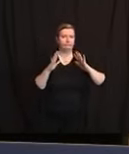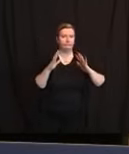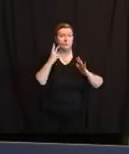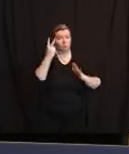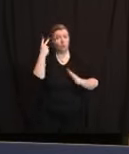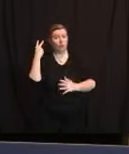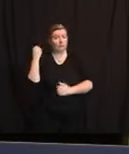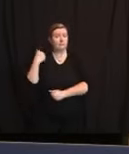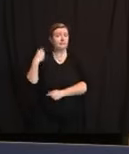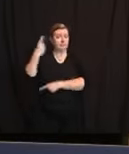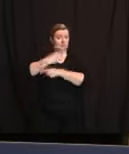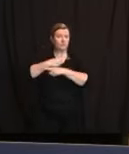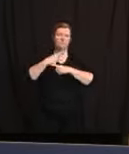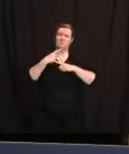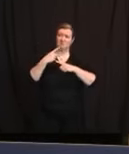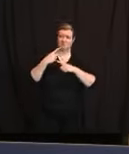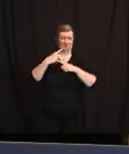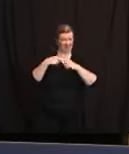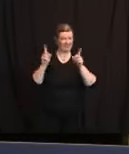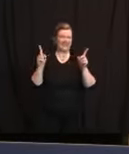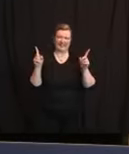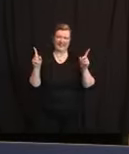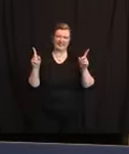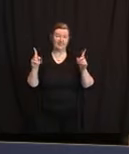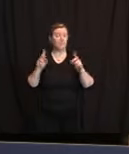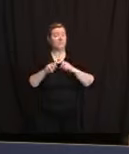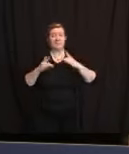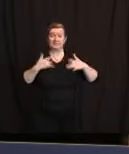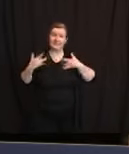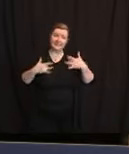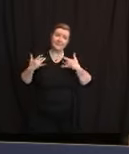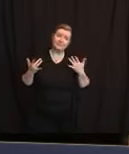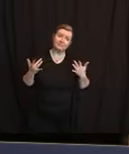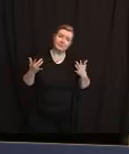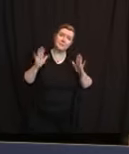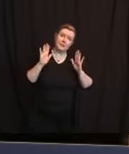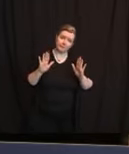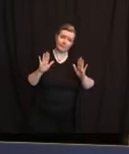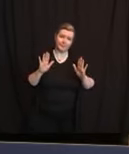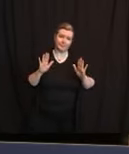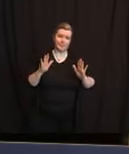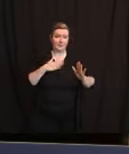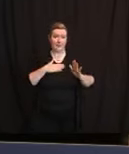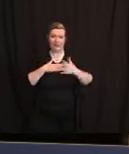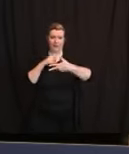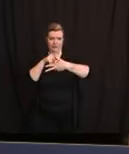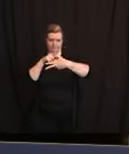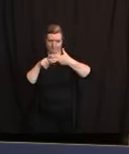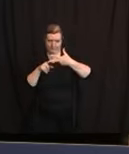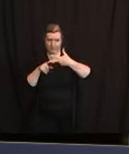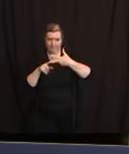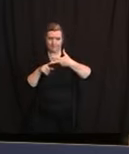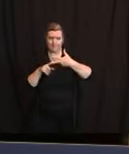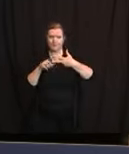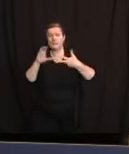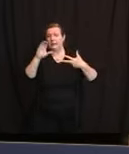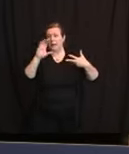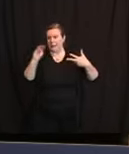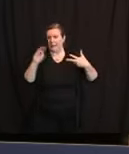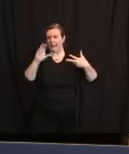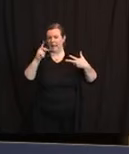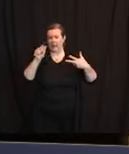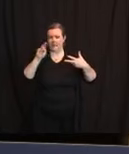different. We're excited about the beaches being open, but the 3 communities, and I know other communities in Cape May will be joining us, but